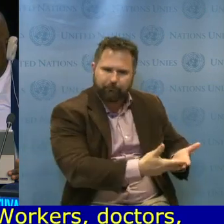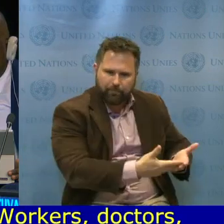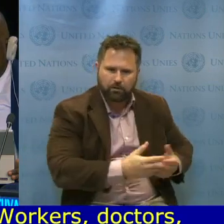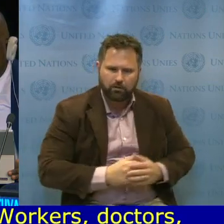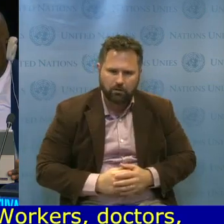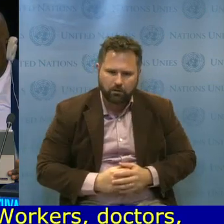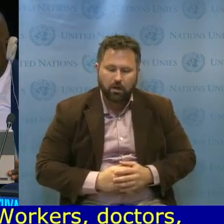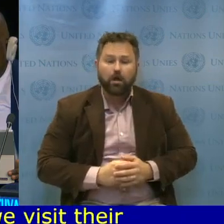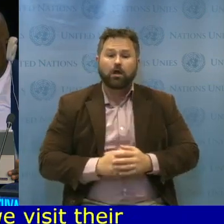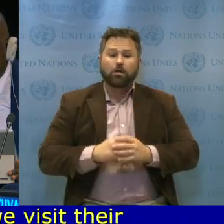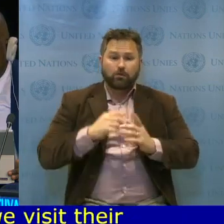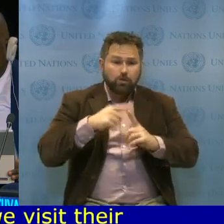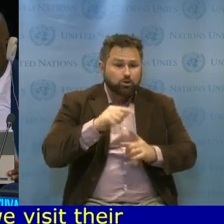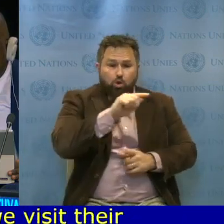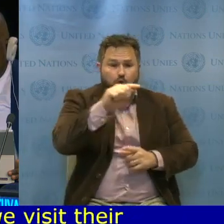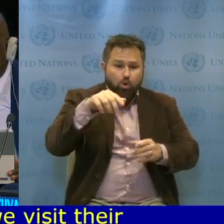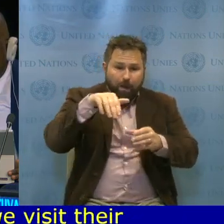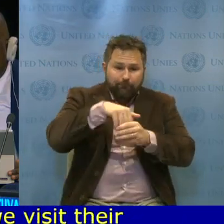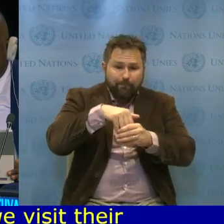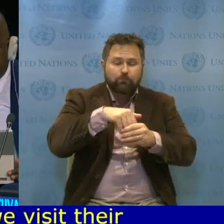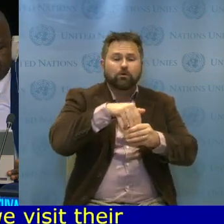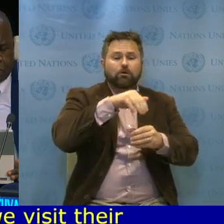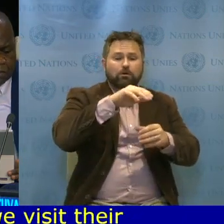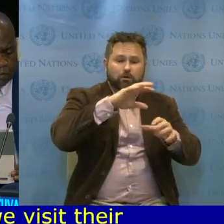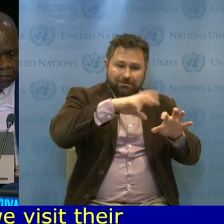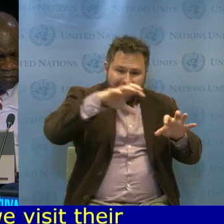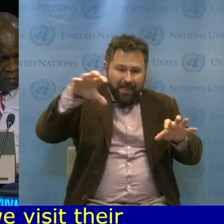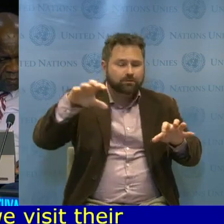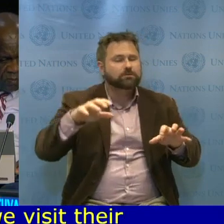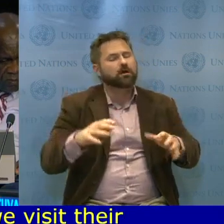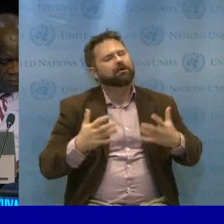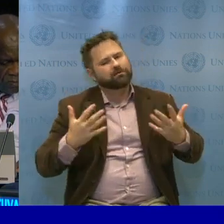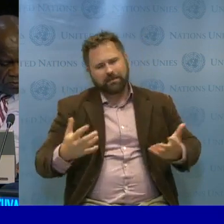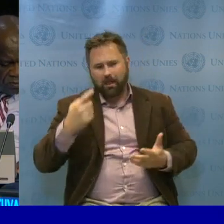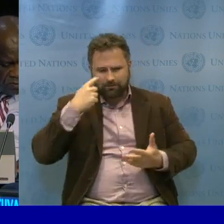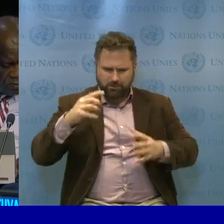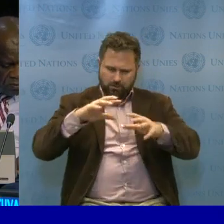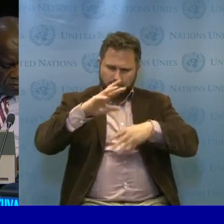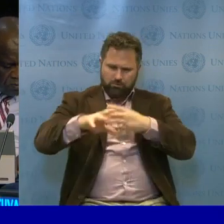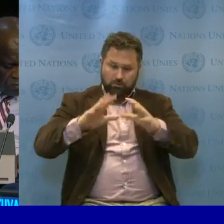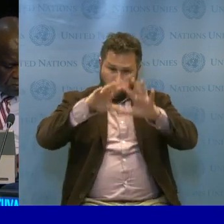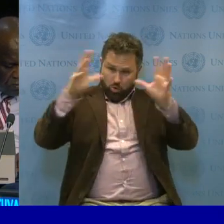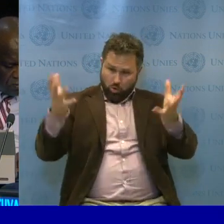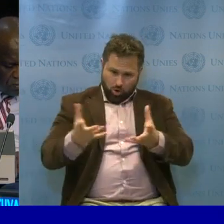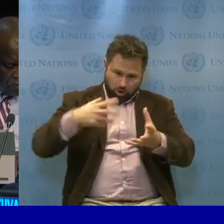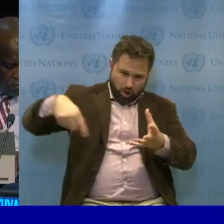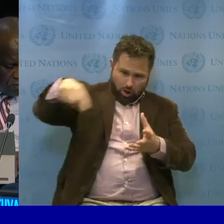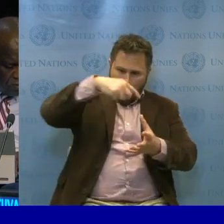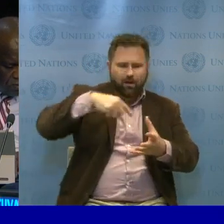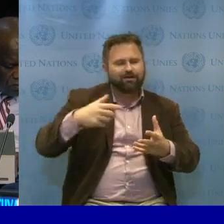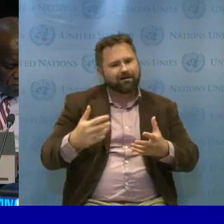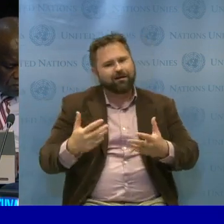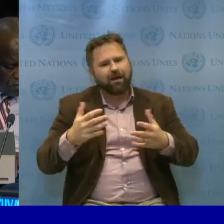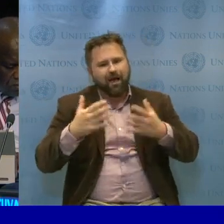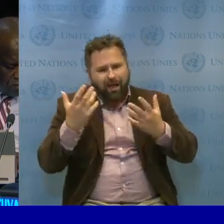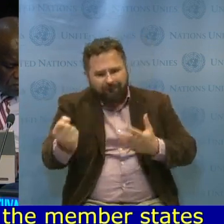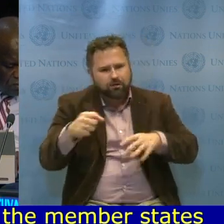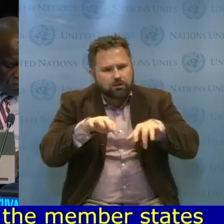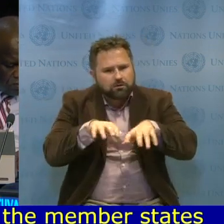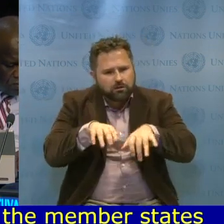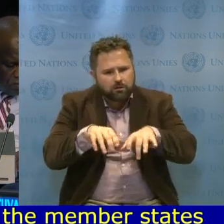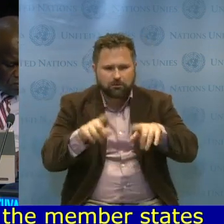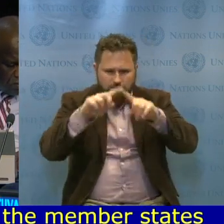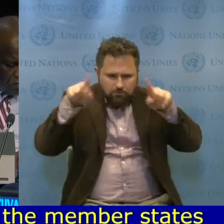here present that now we are living in a global computer village. Everything is digitalized. We need those skills so that we